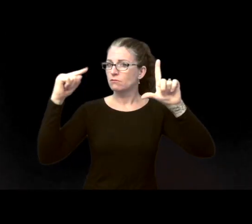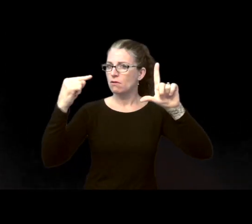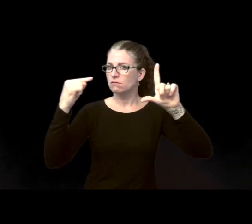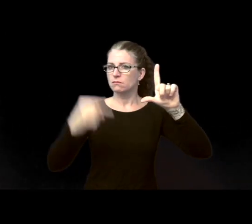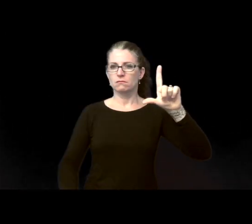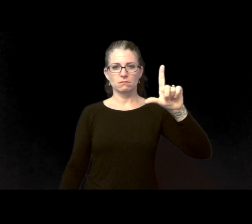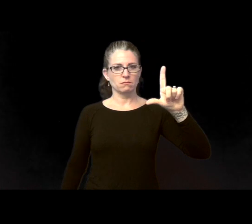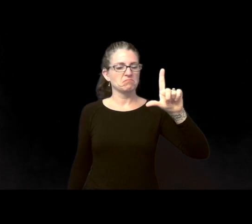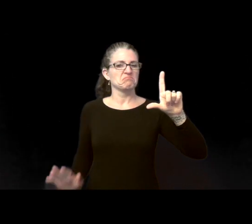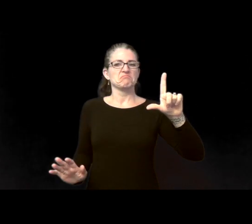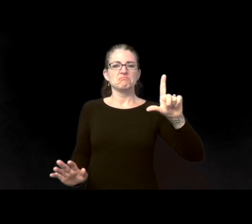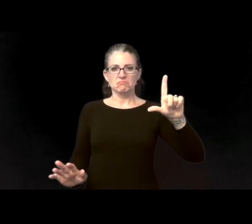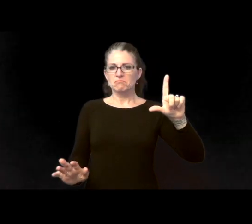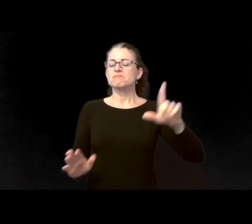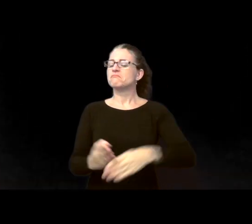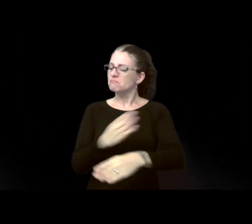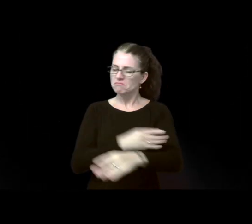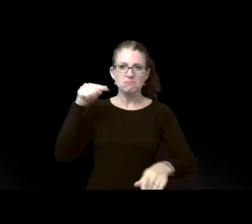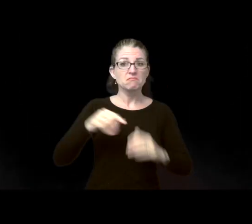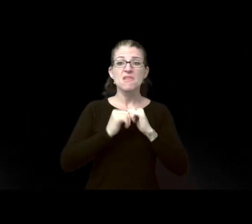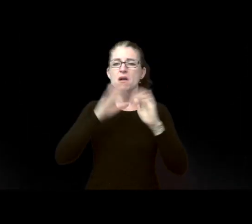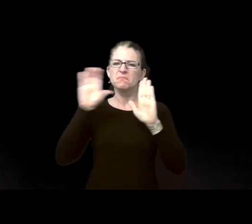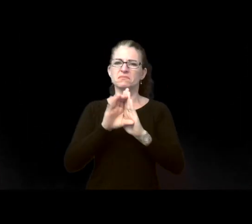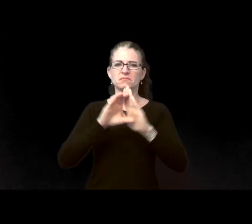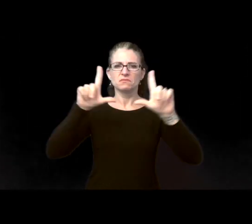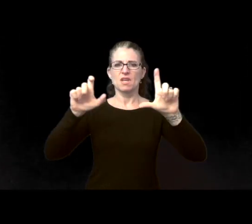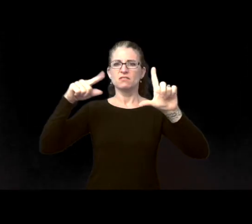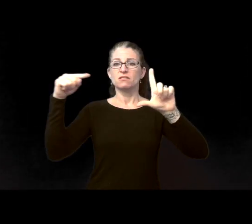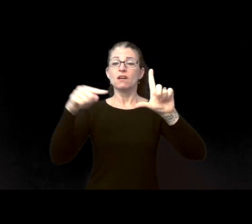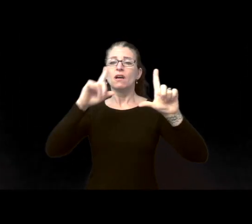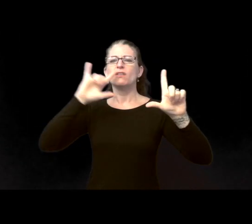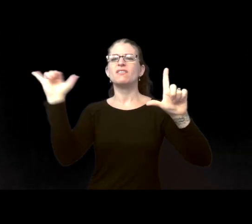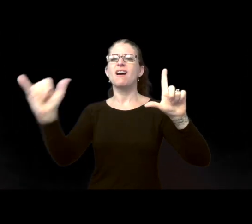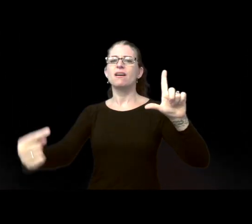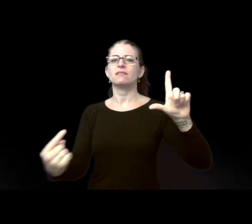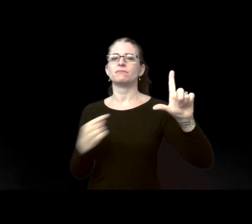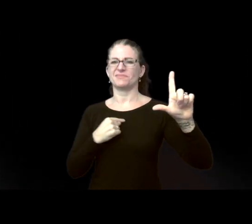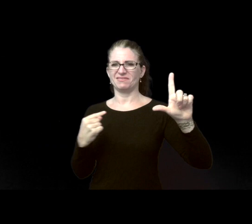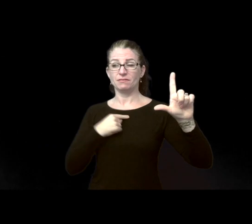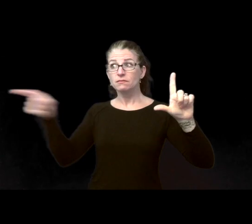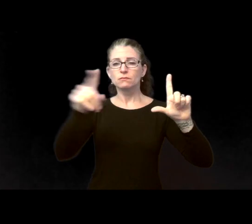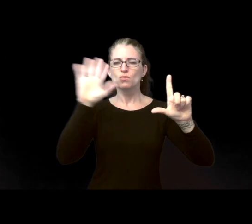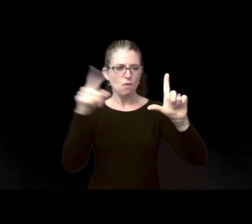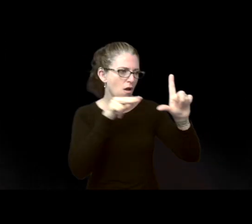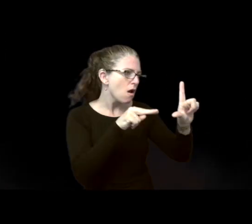with a better headshot. Things will be better with a better headshot. When I get a